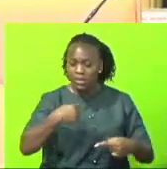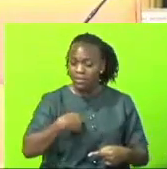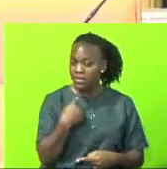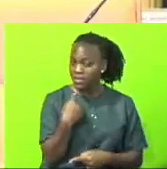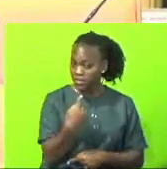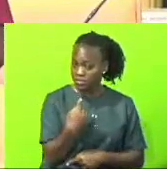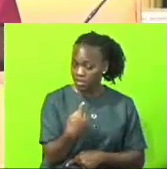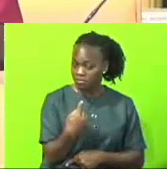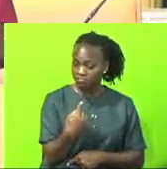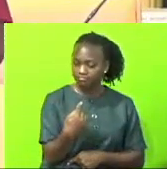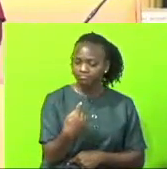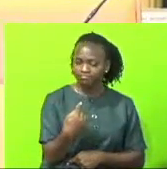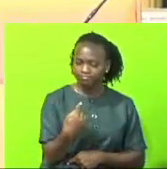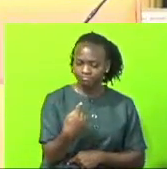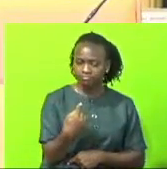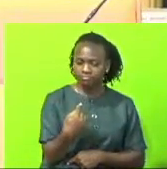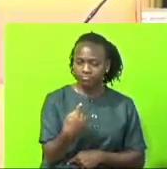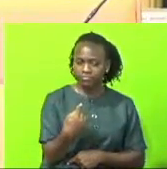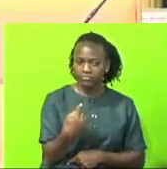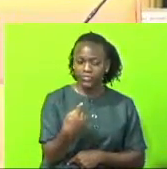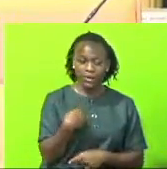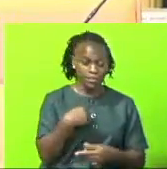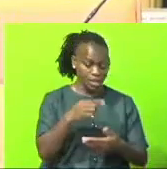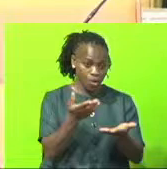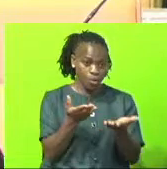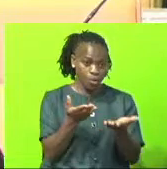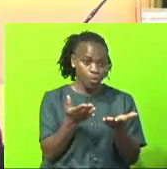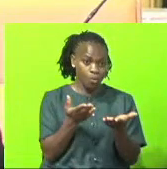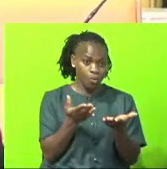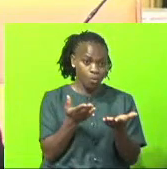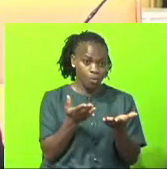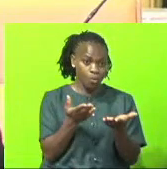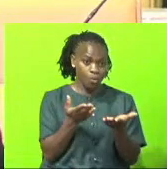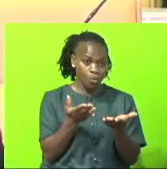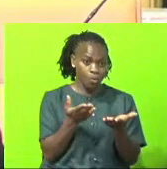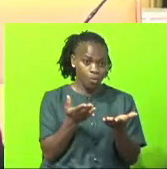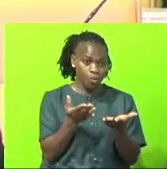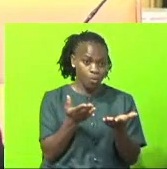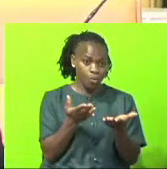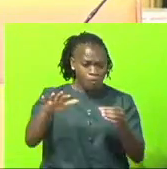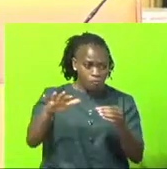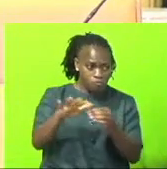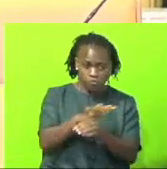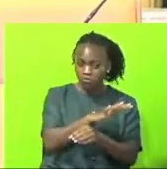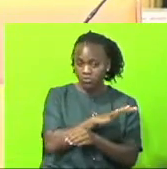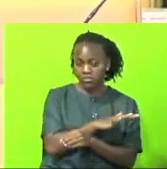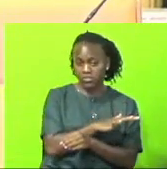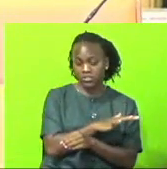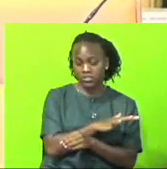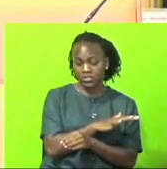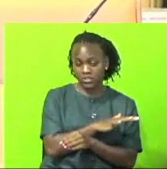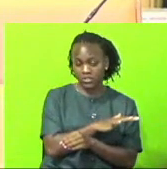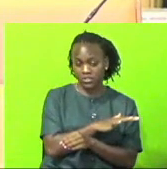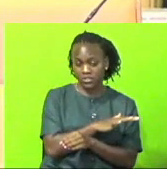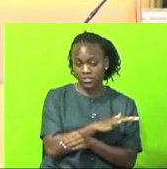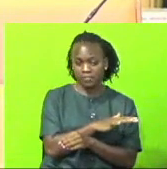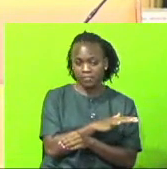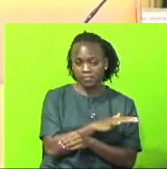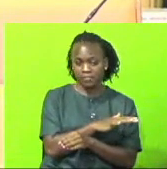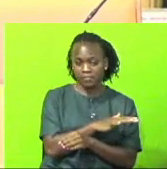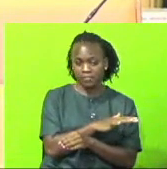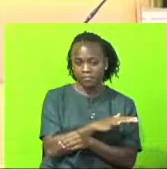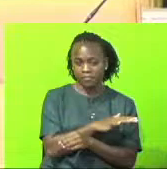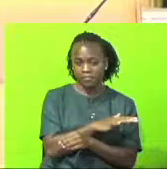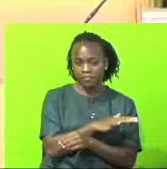me read in extenso the rendition by